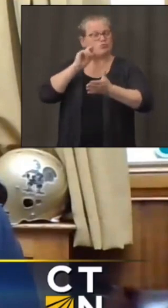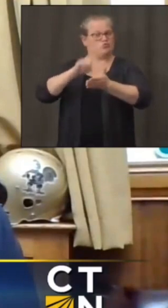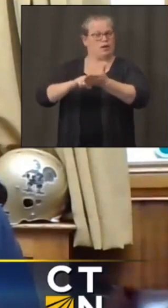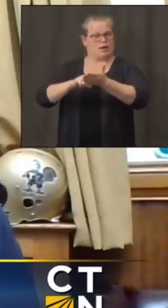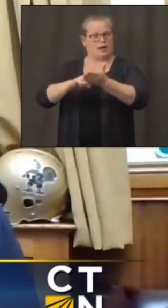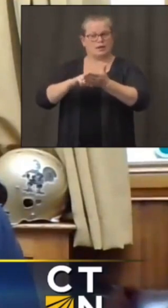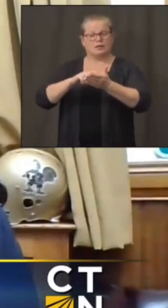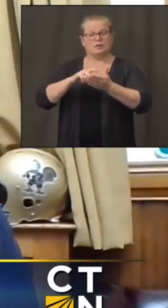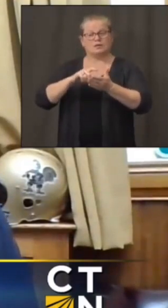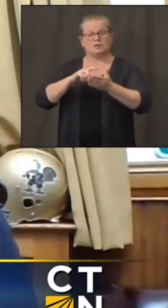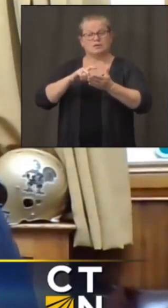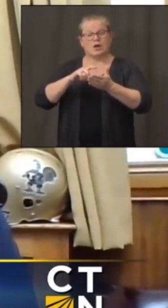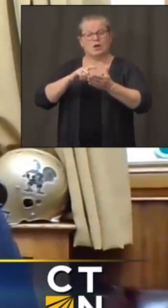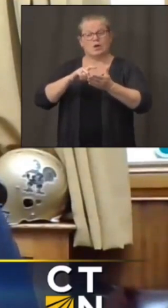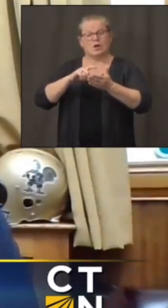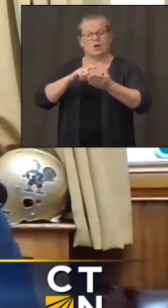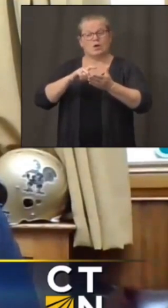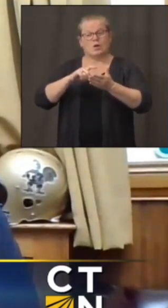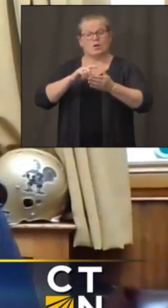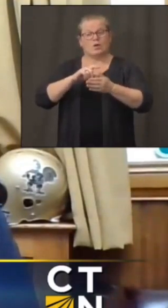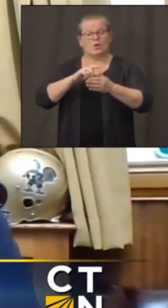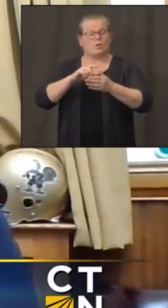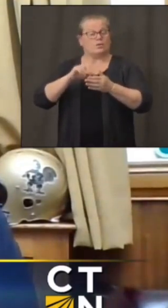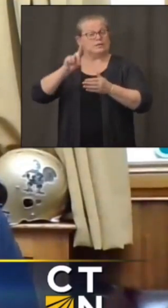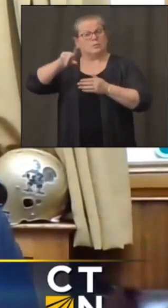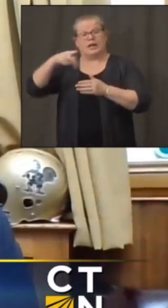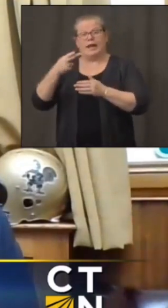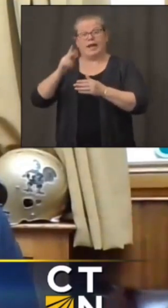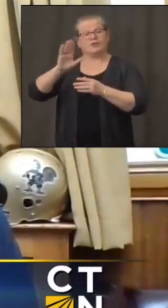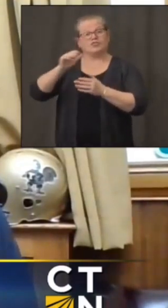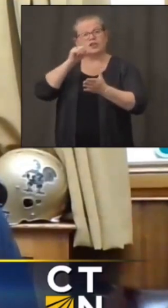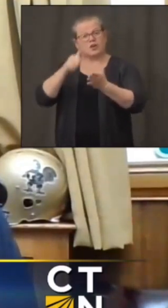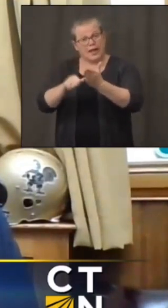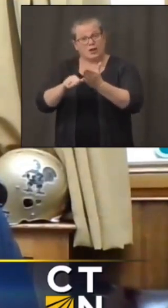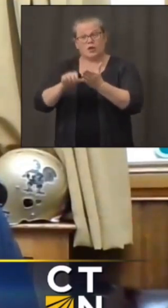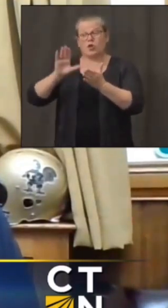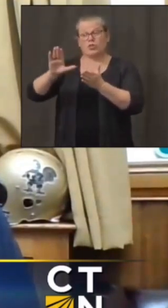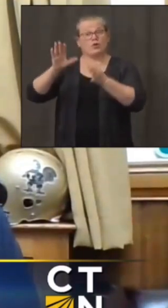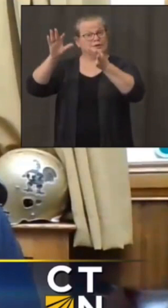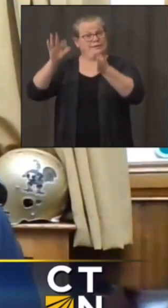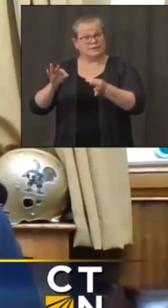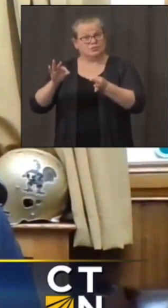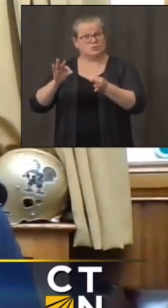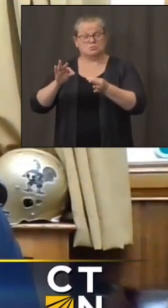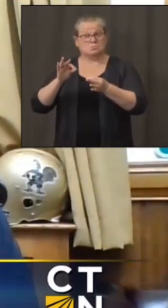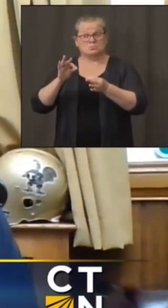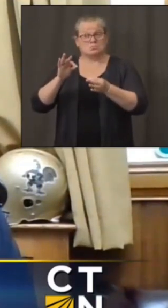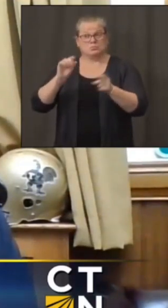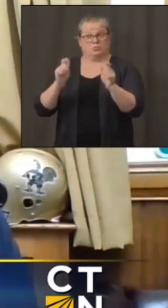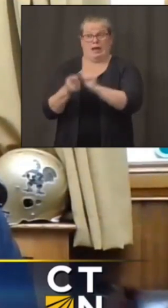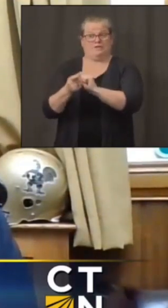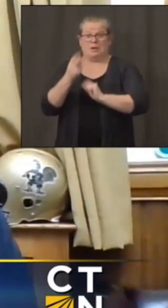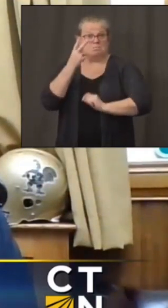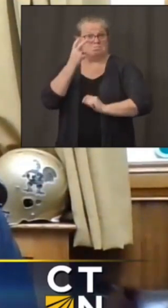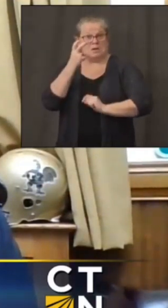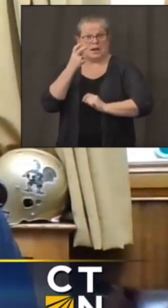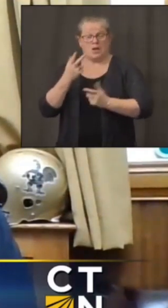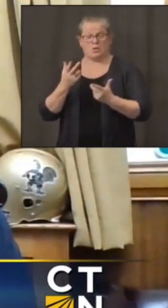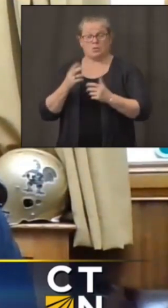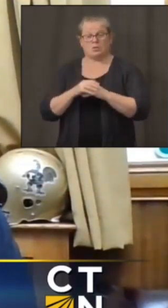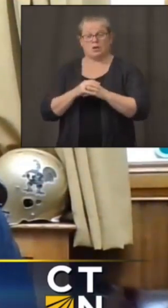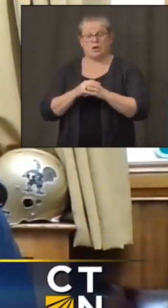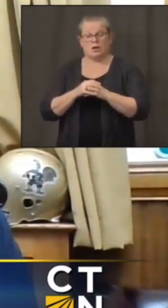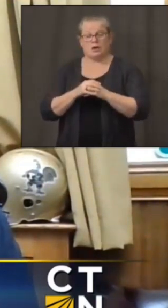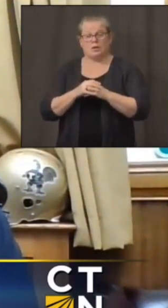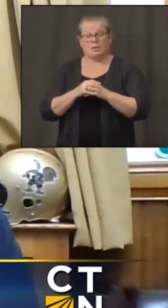to modify their letter or their conclusion. And at this time, the CIAC has been able to go